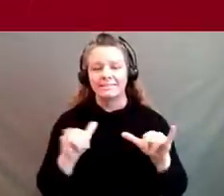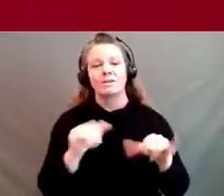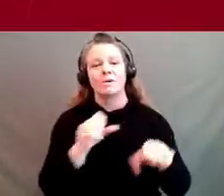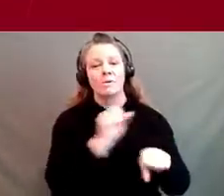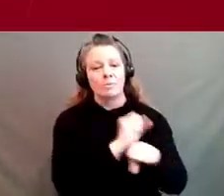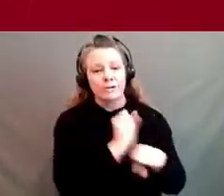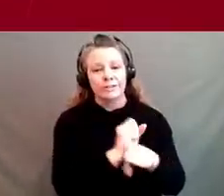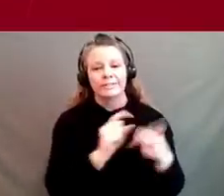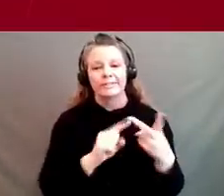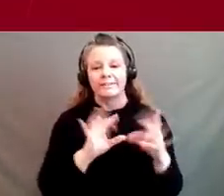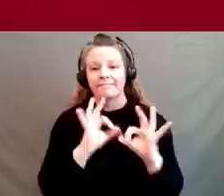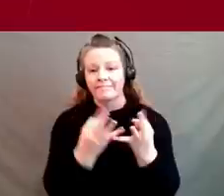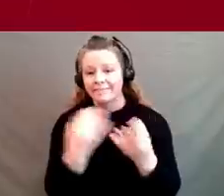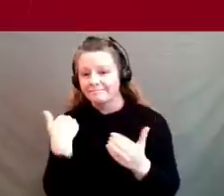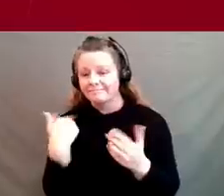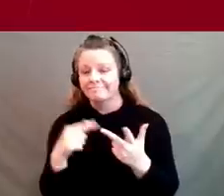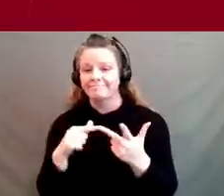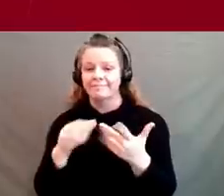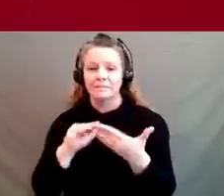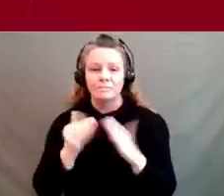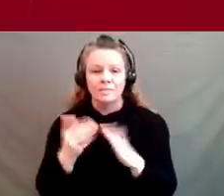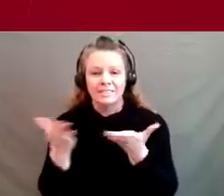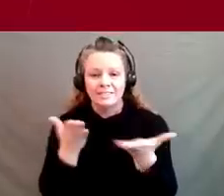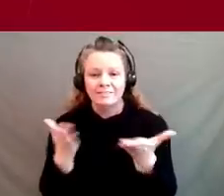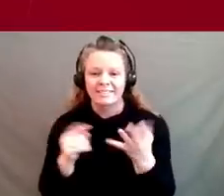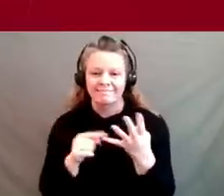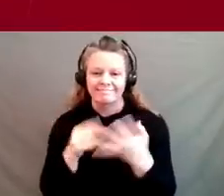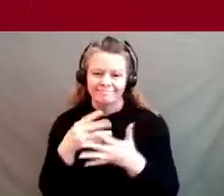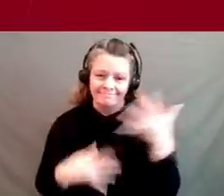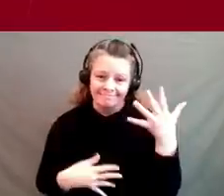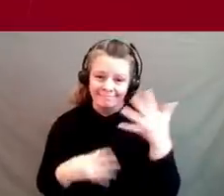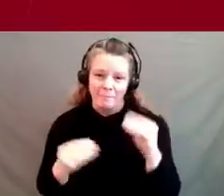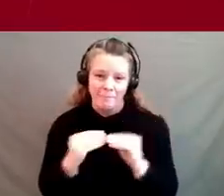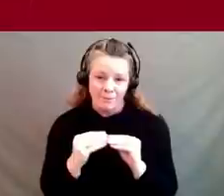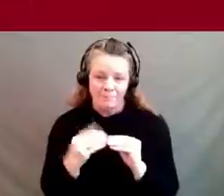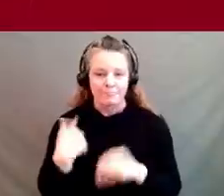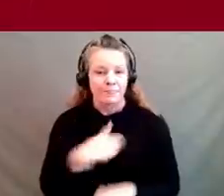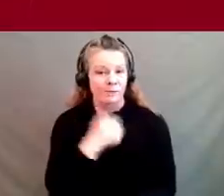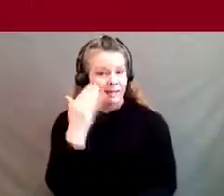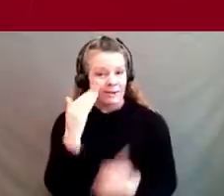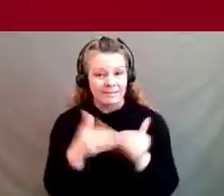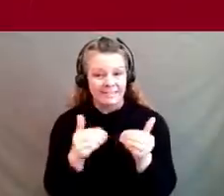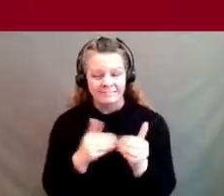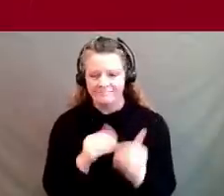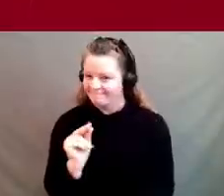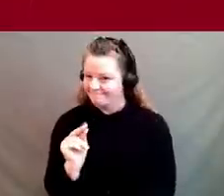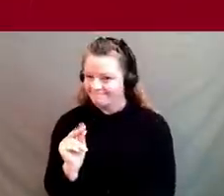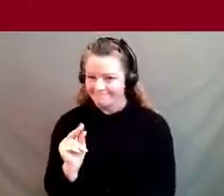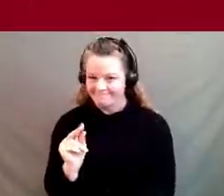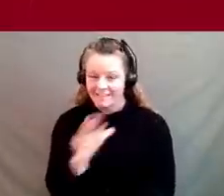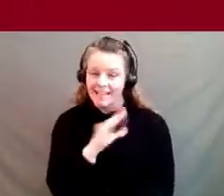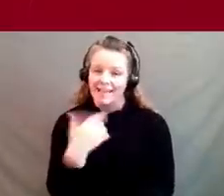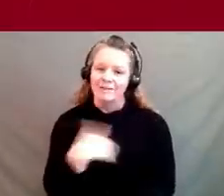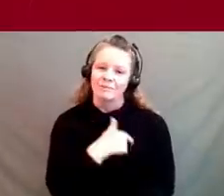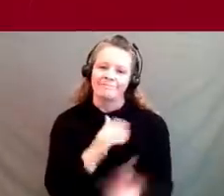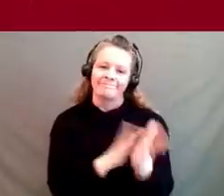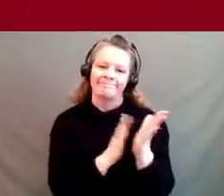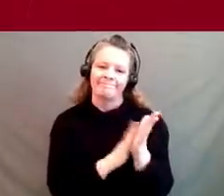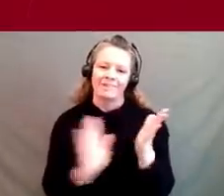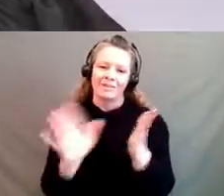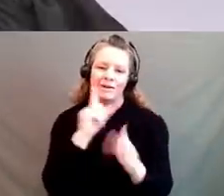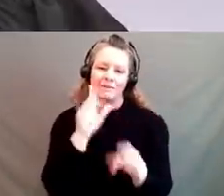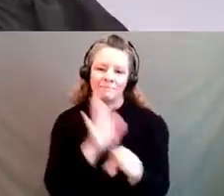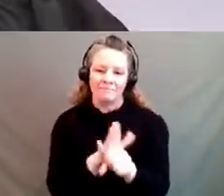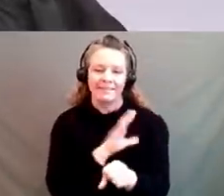responsibilities, community service, and more. We know that it has not been an easy journey, and we applaud your commitment and